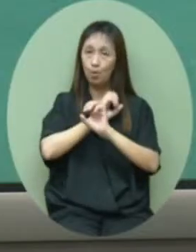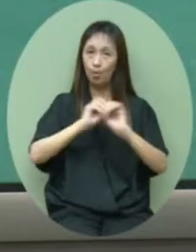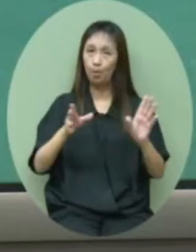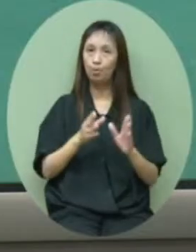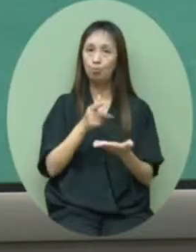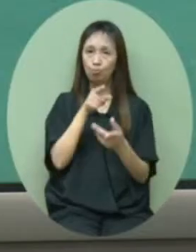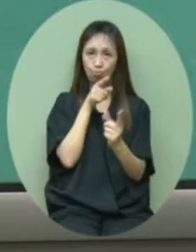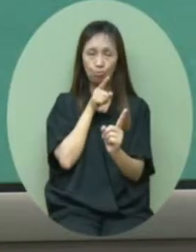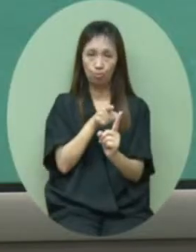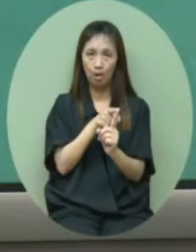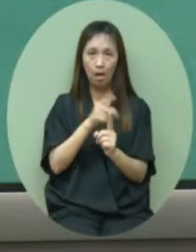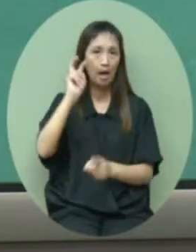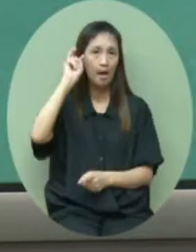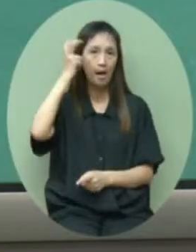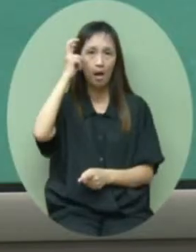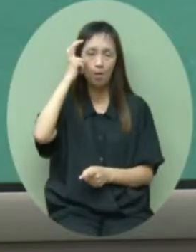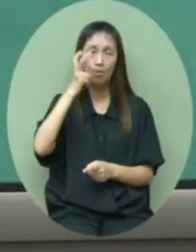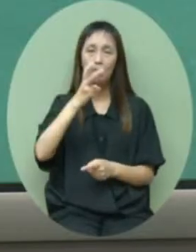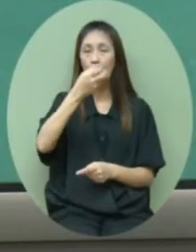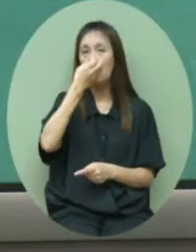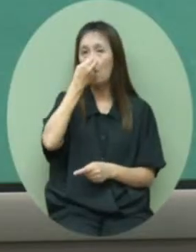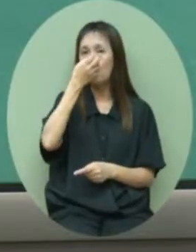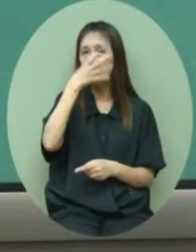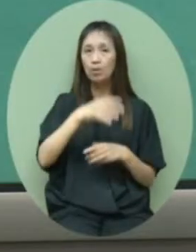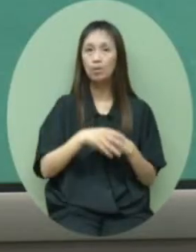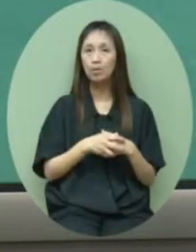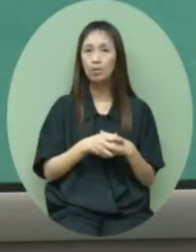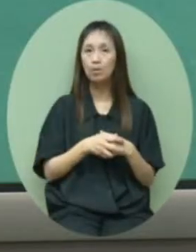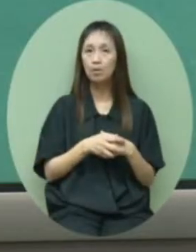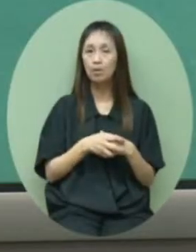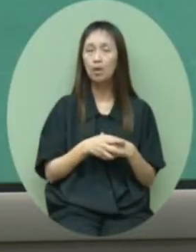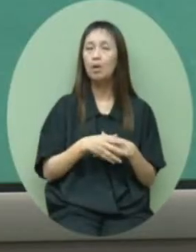that will be the focus of the policy address too. And then